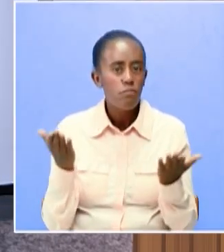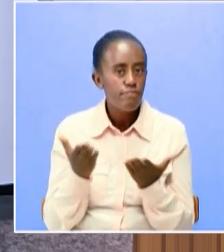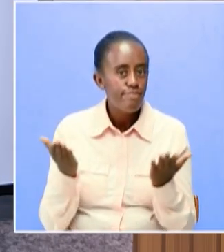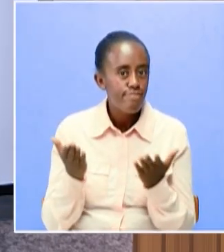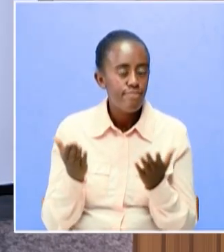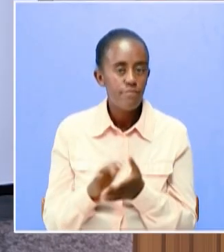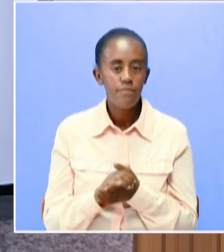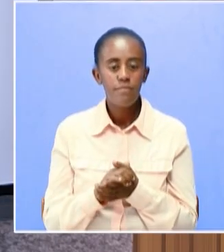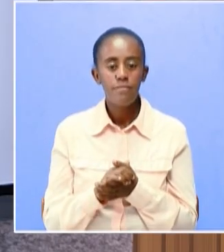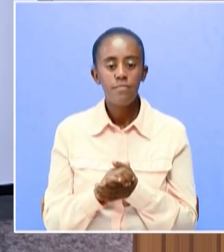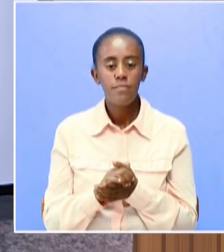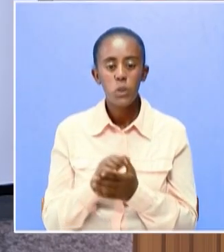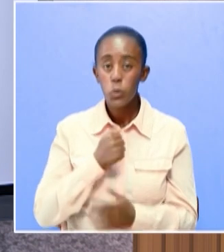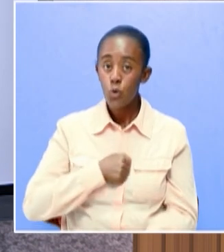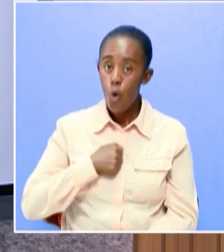Here the word